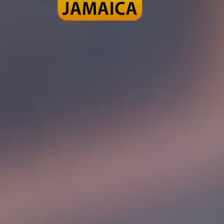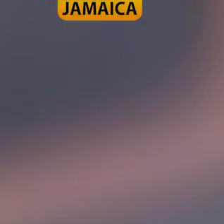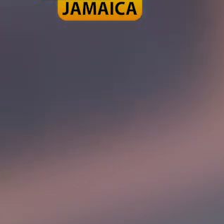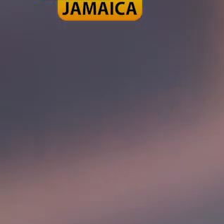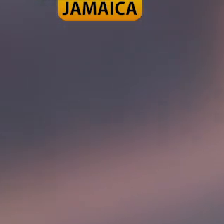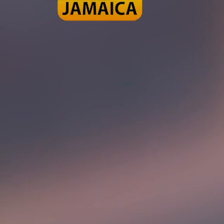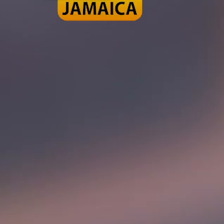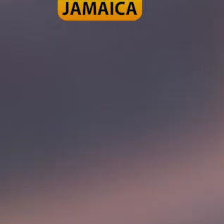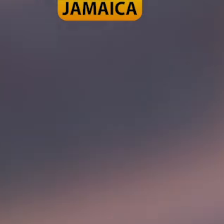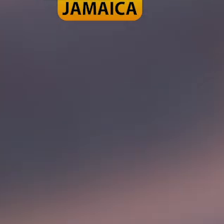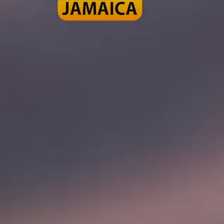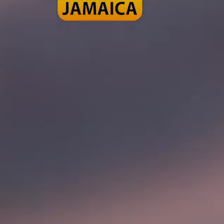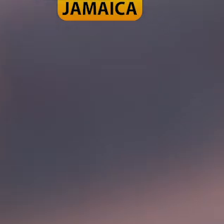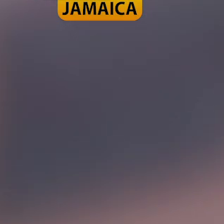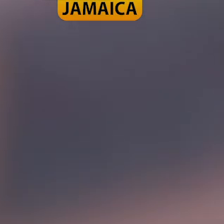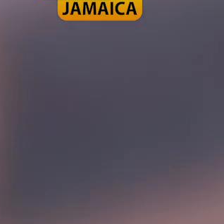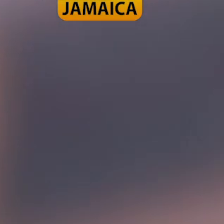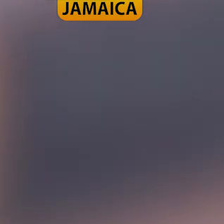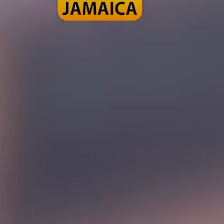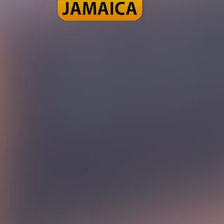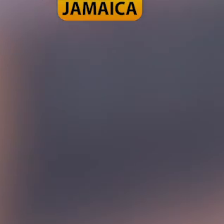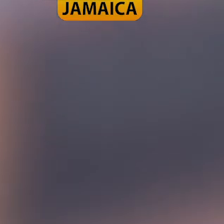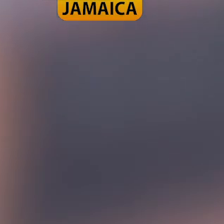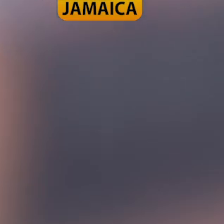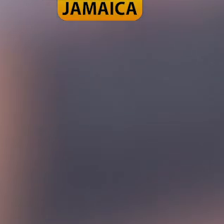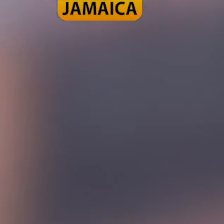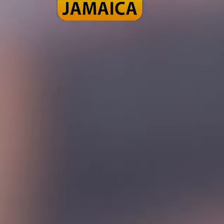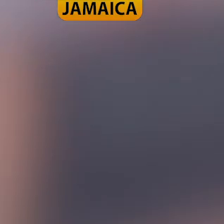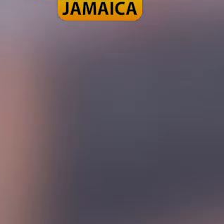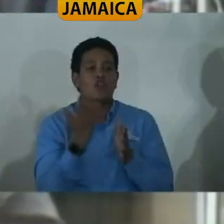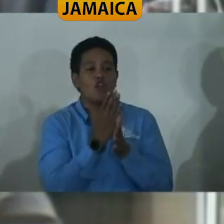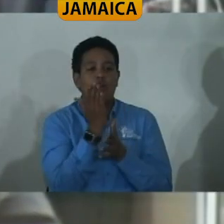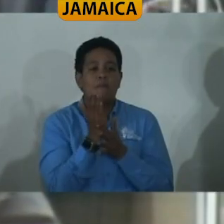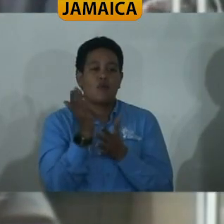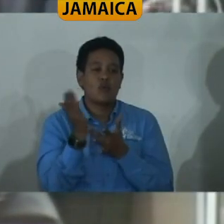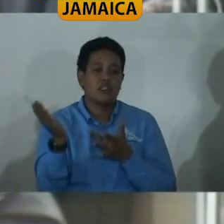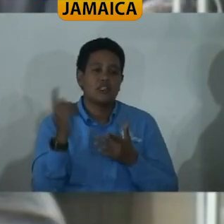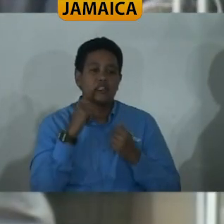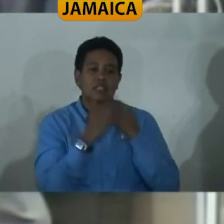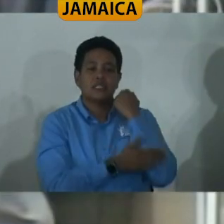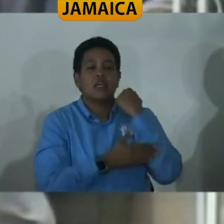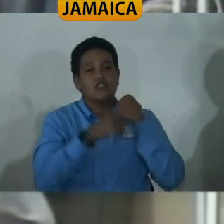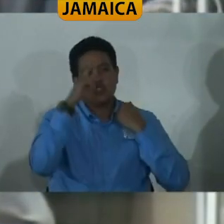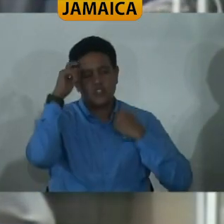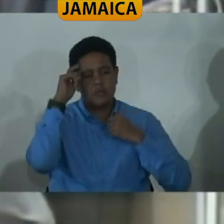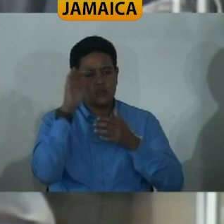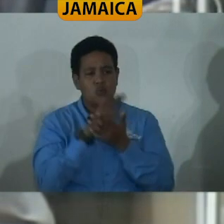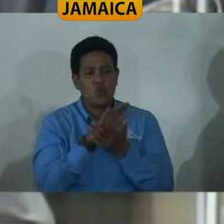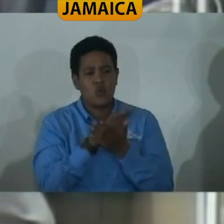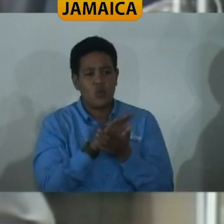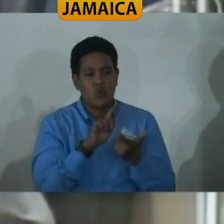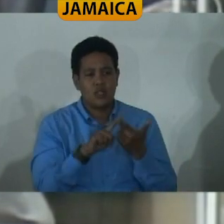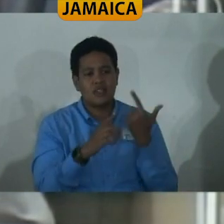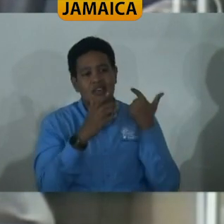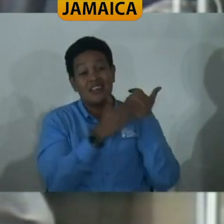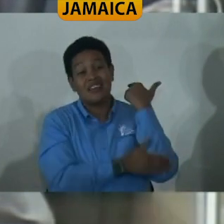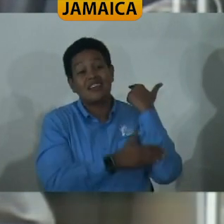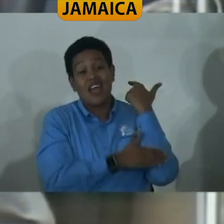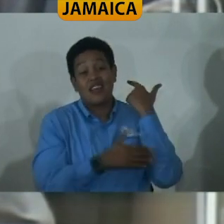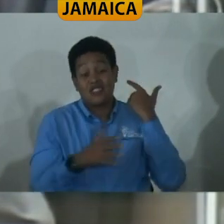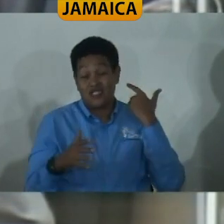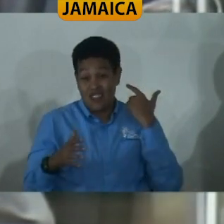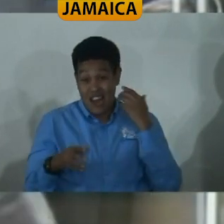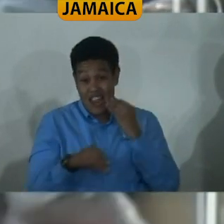Recover Smarter National School Learning and Intervention Plan. The National Summer School, the National